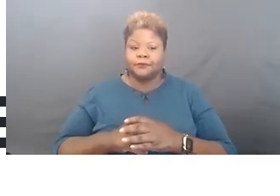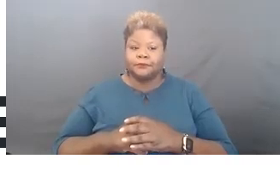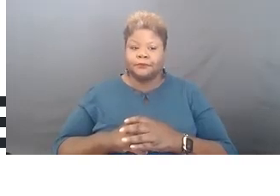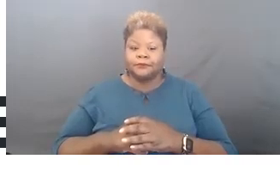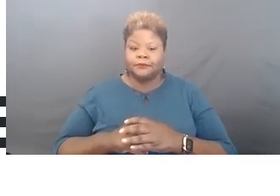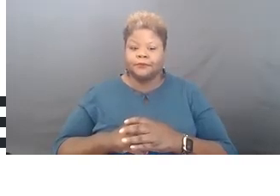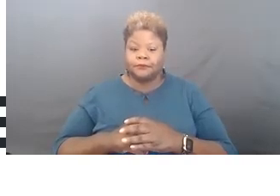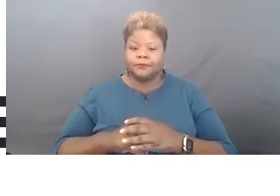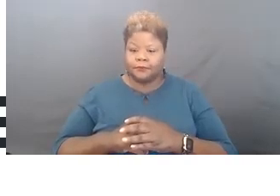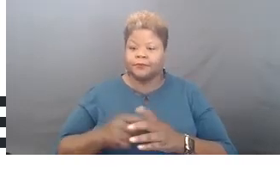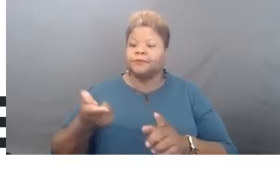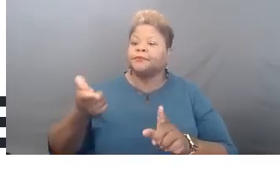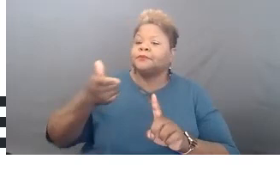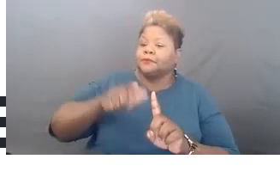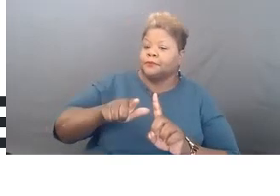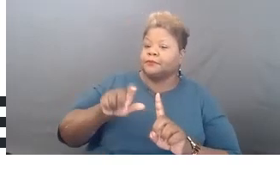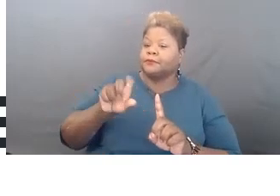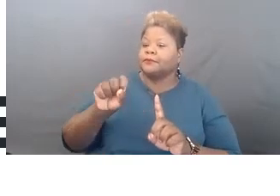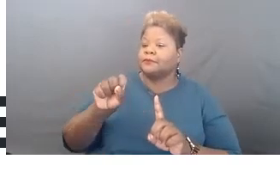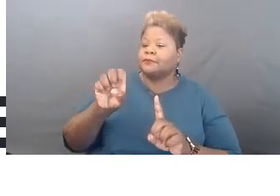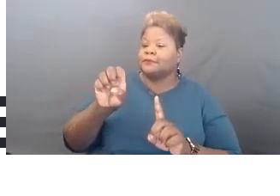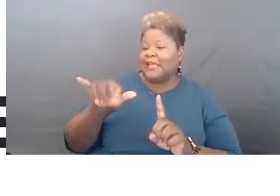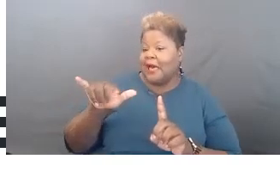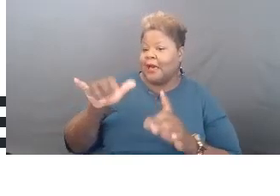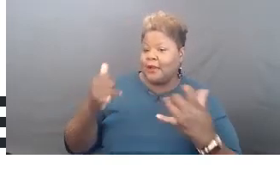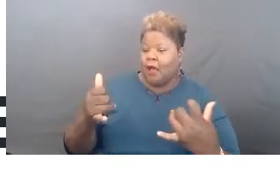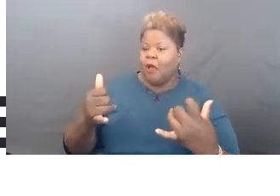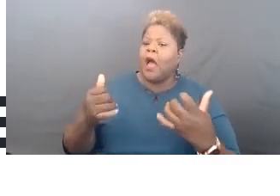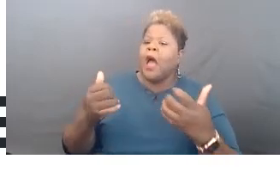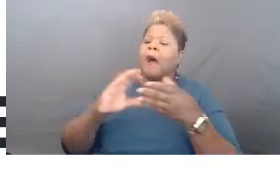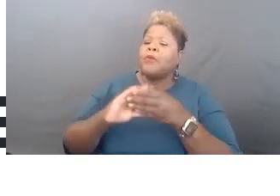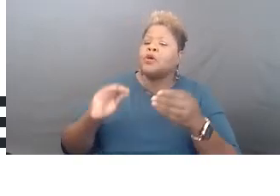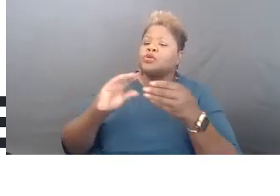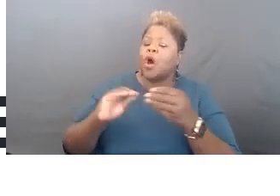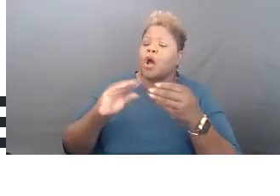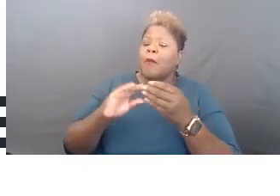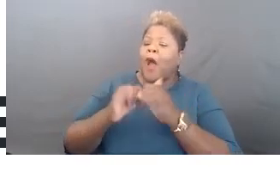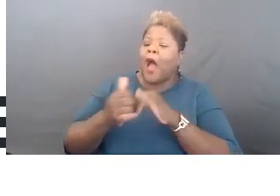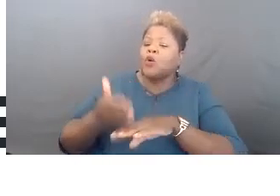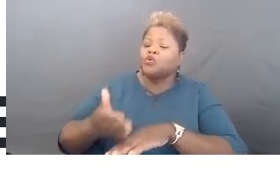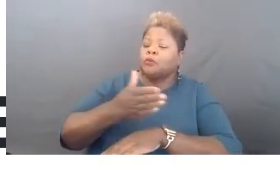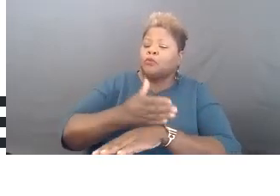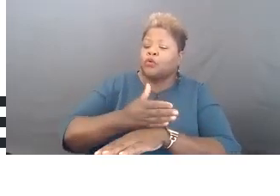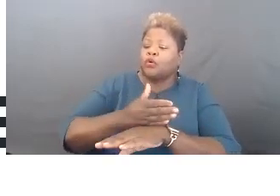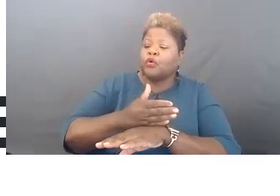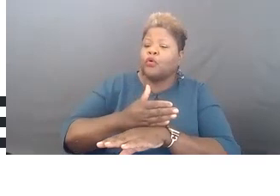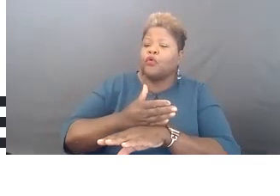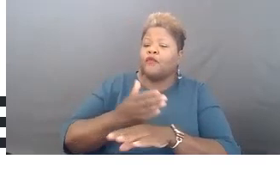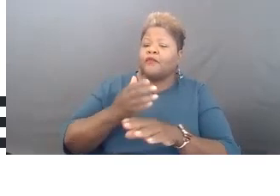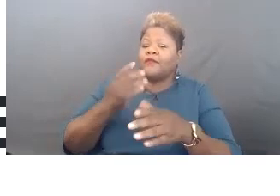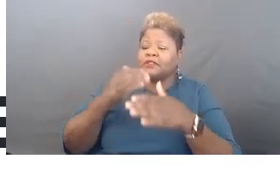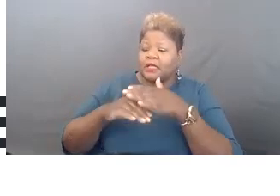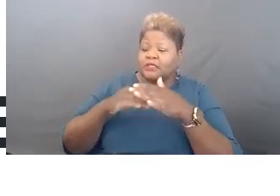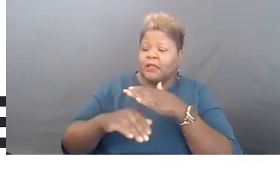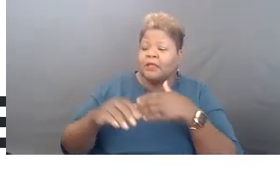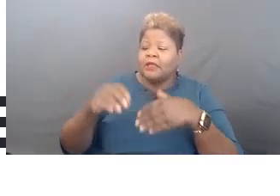So I'm going to talk about strategies to improve accessibility in physical in-person spaces.